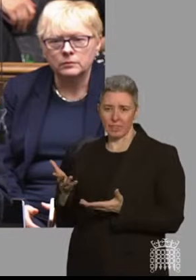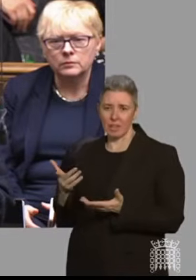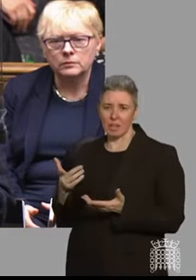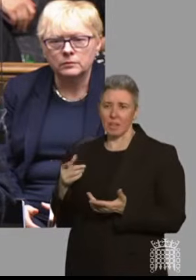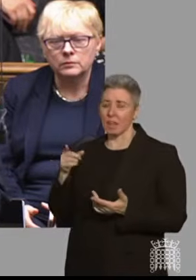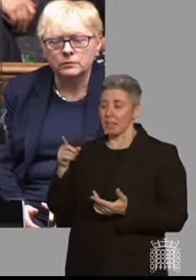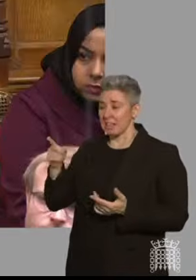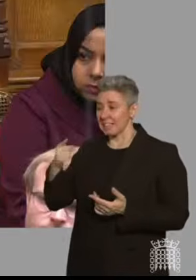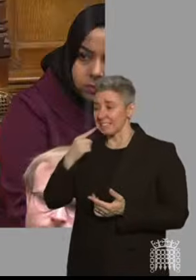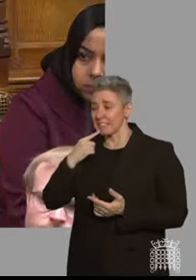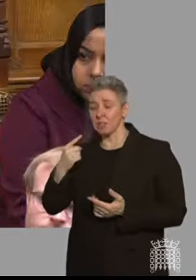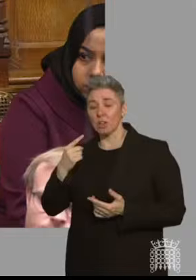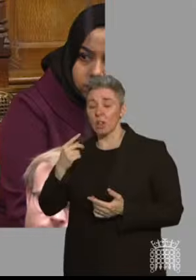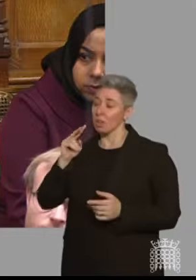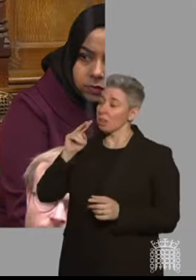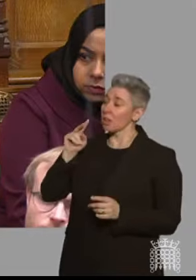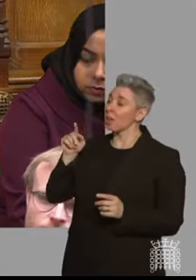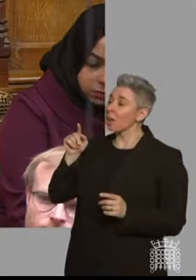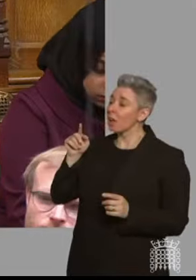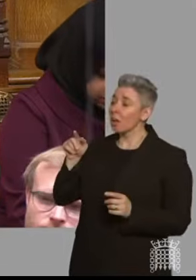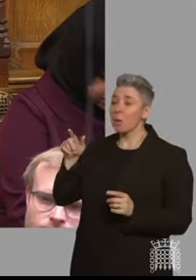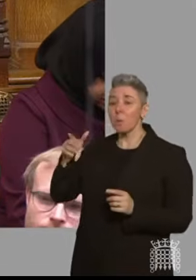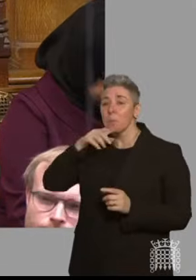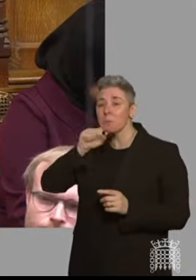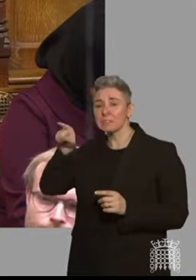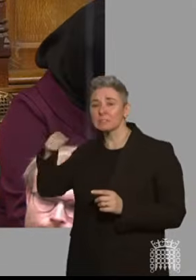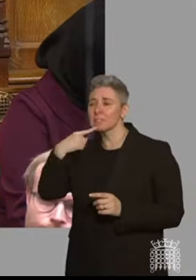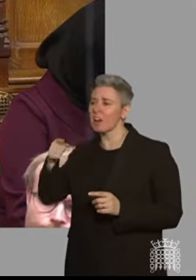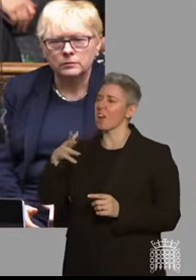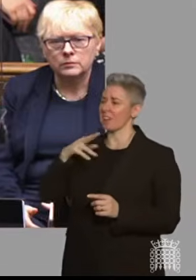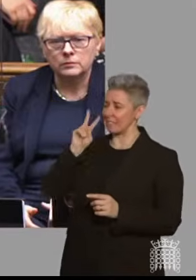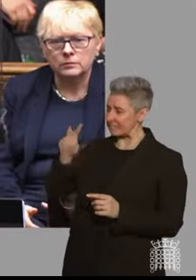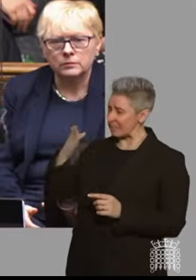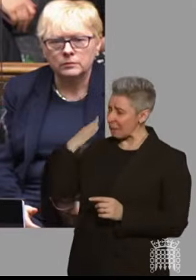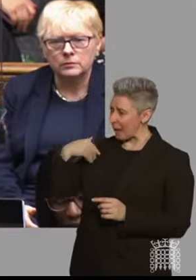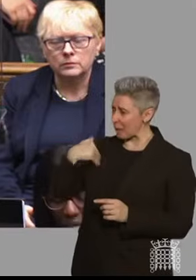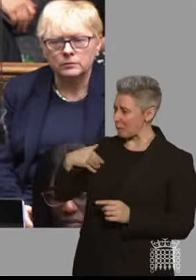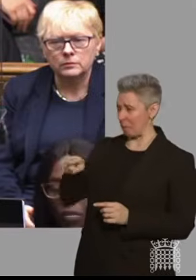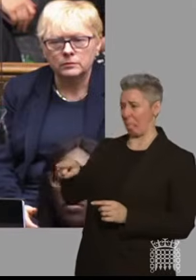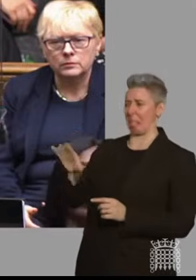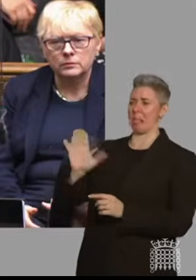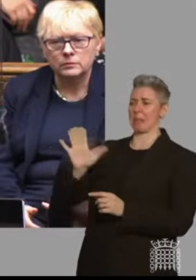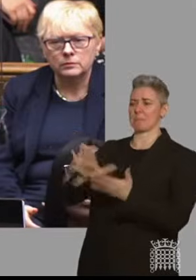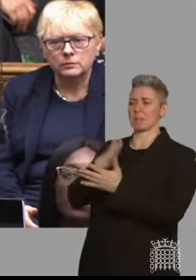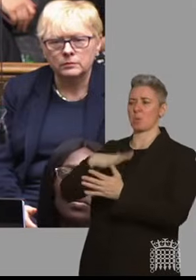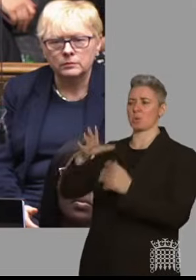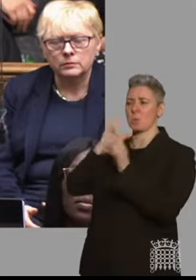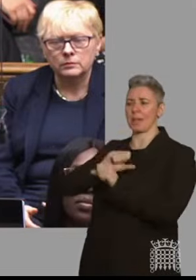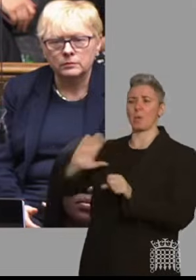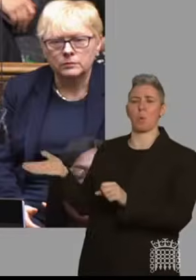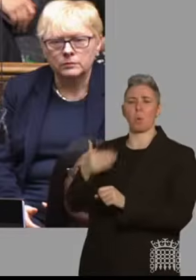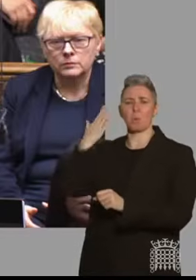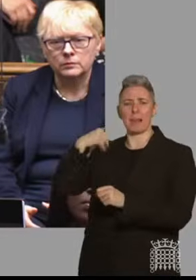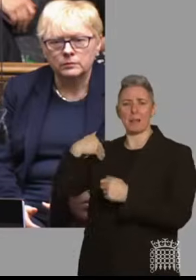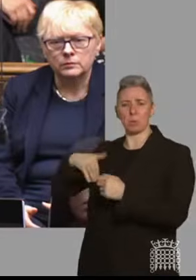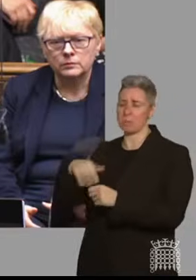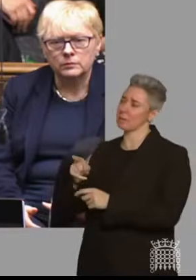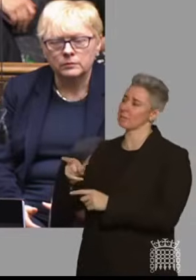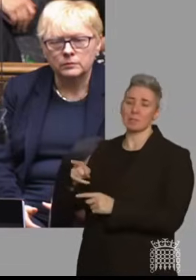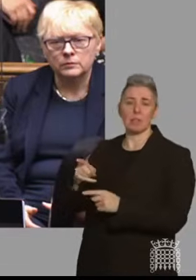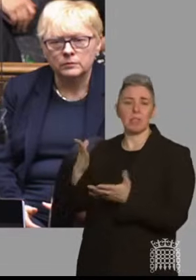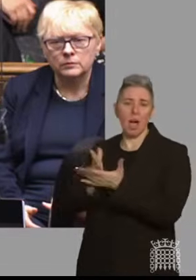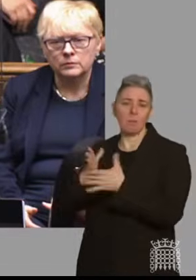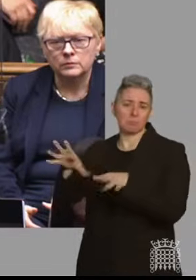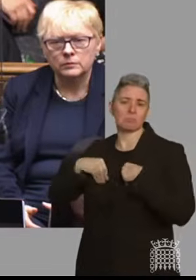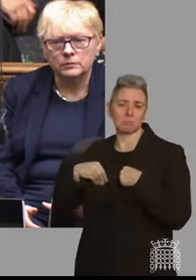racist. In November, the Prime Minister accepted a non-cash donation to the tune of £15,000 from Frank Hester